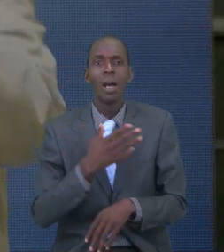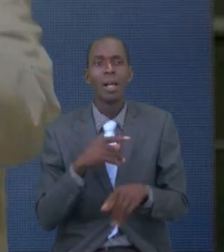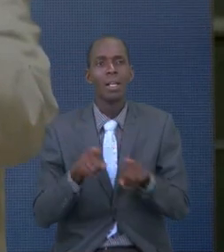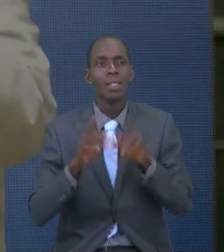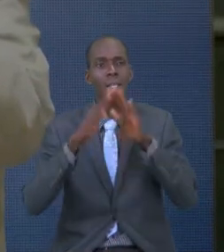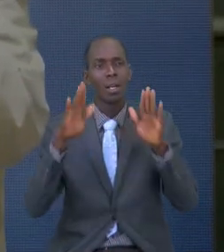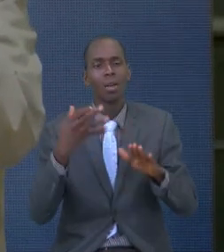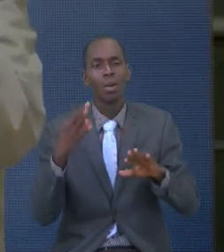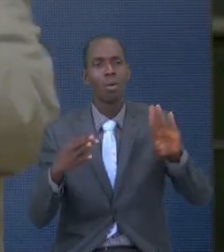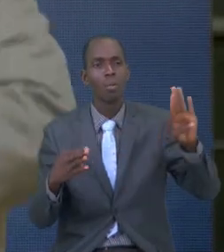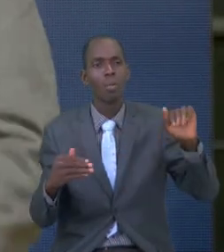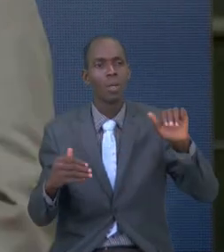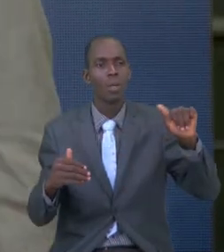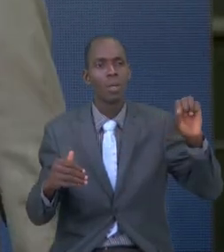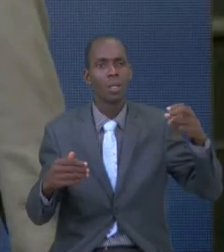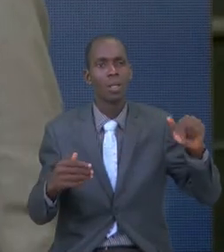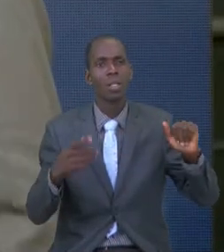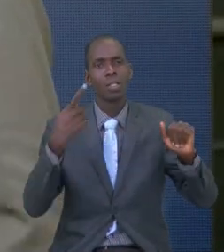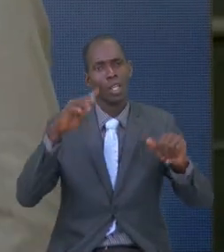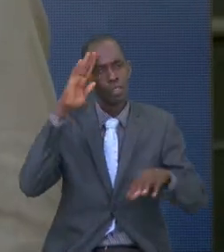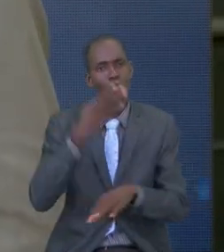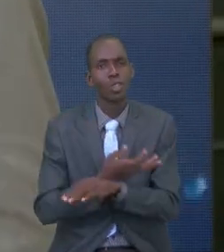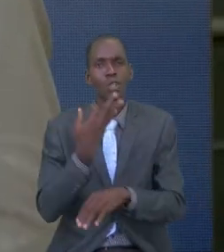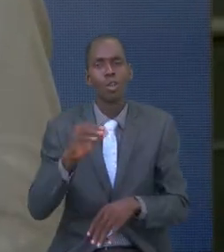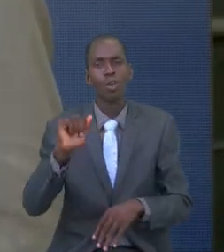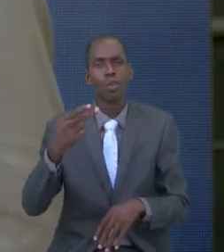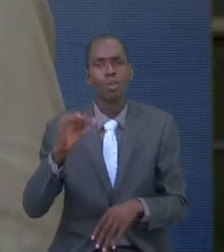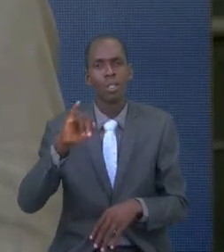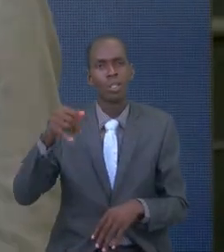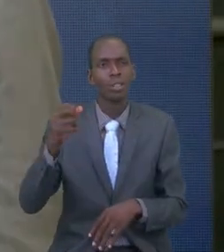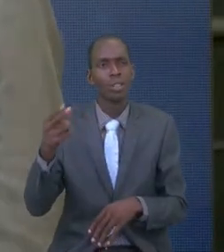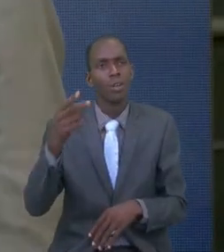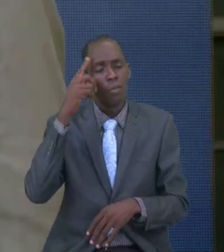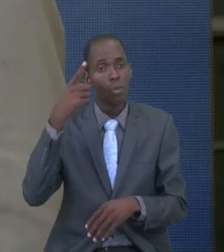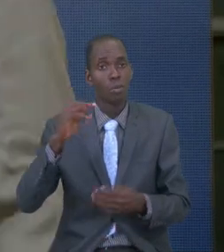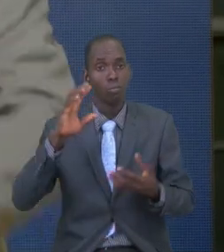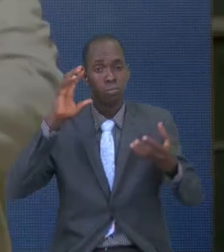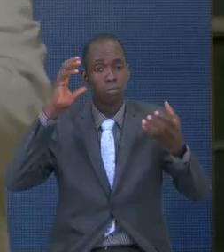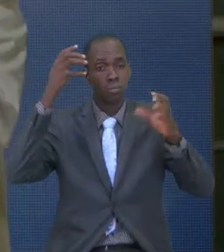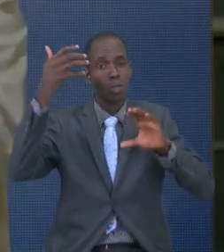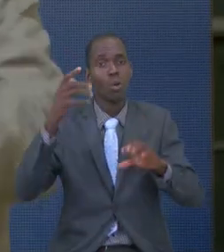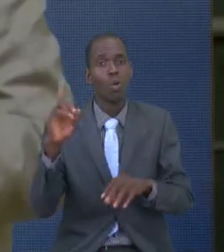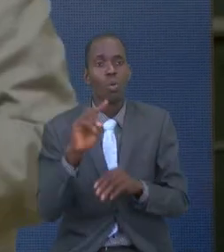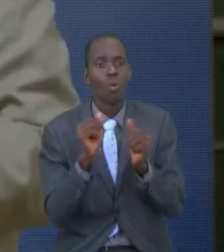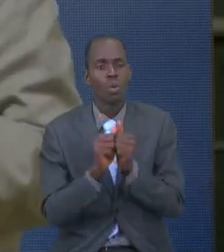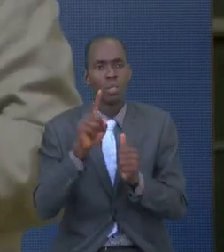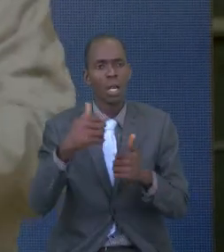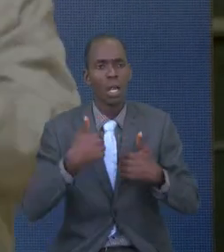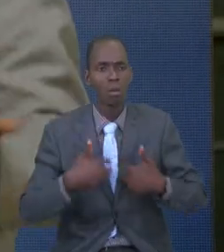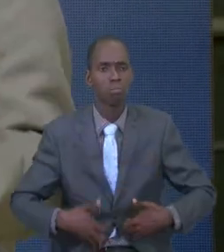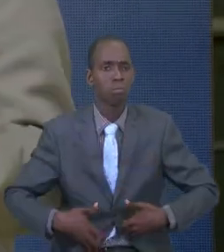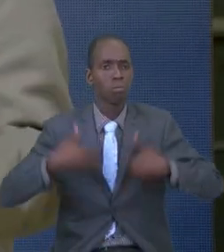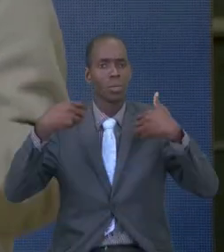the son of Ahijah, for the provocation wherewith thou hast provoked me